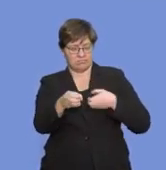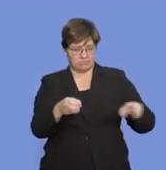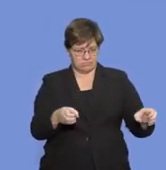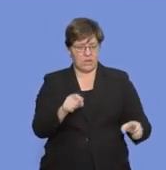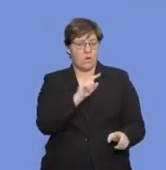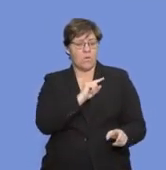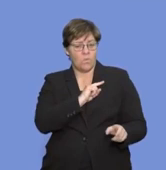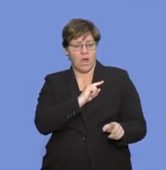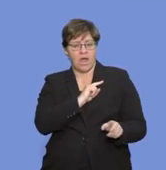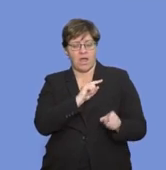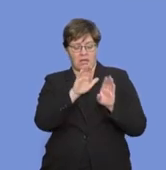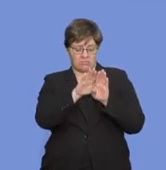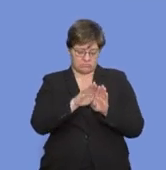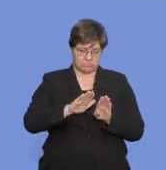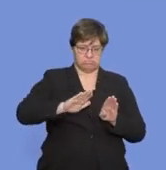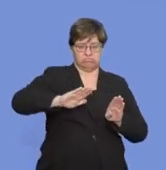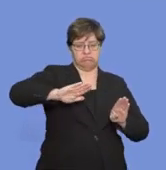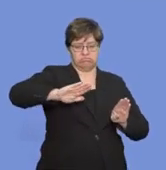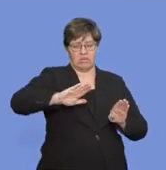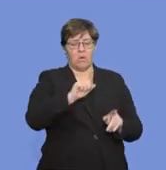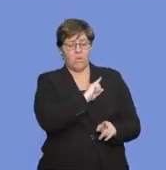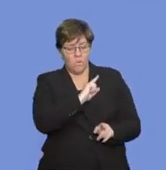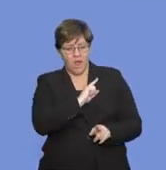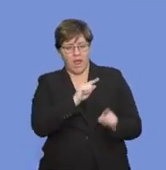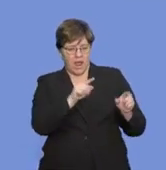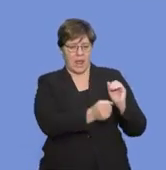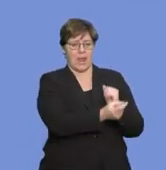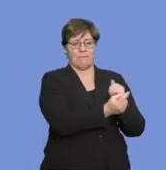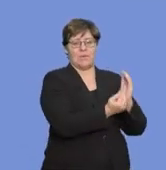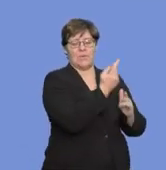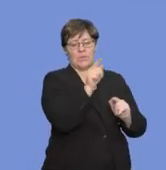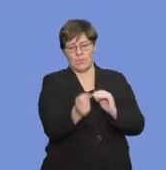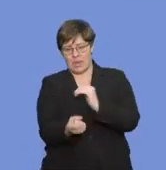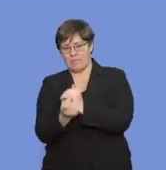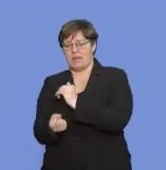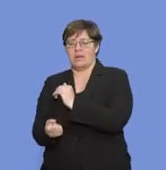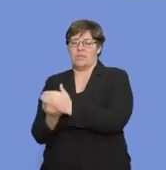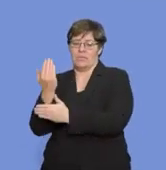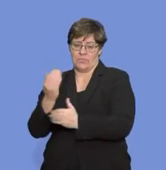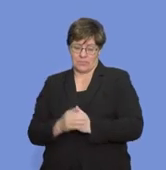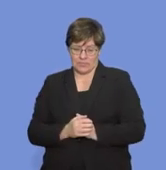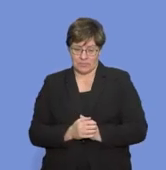of speciation due to continental drift where different species were formed.